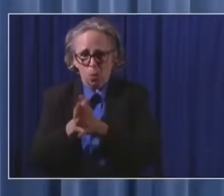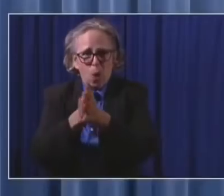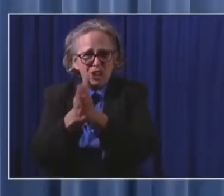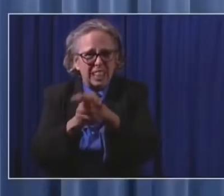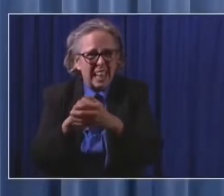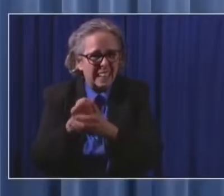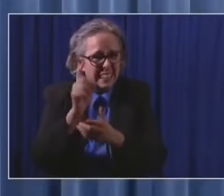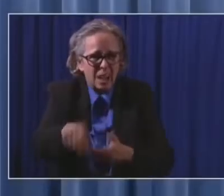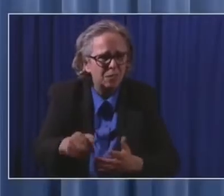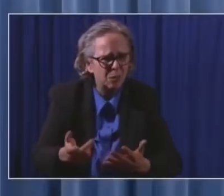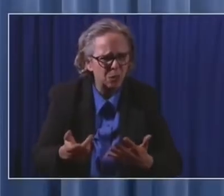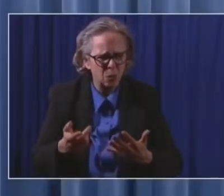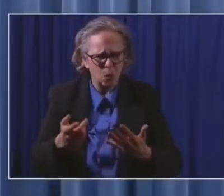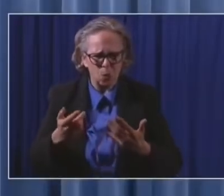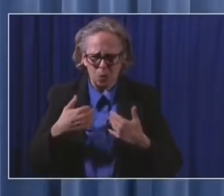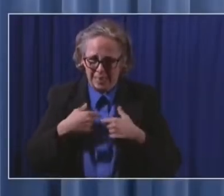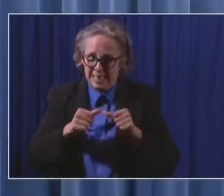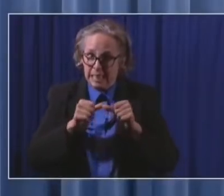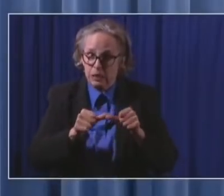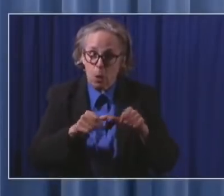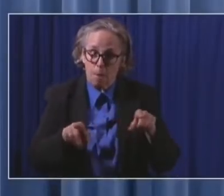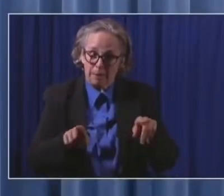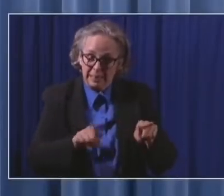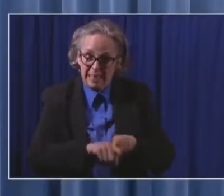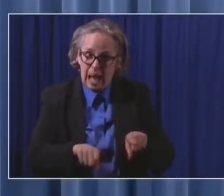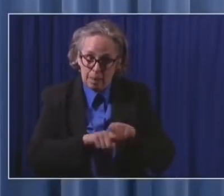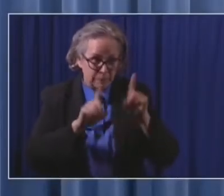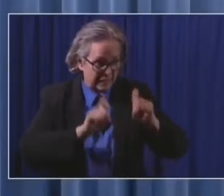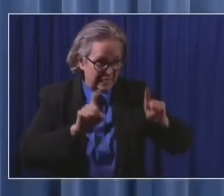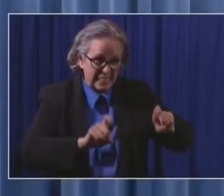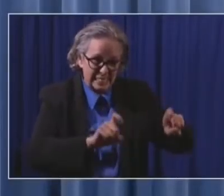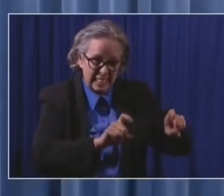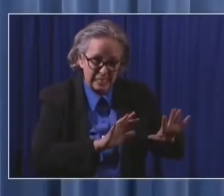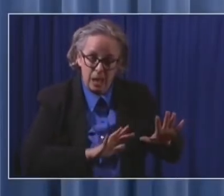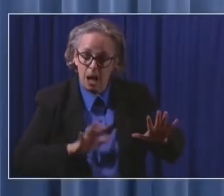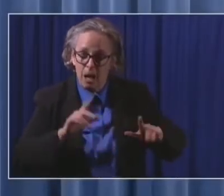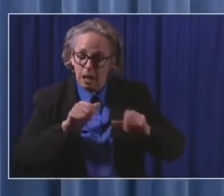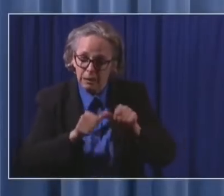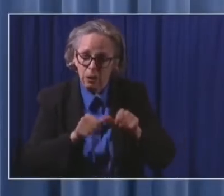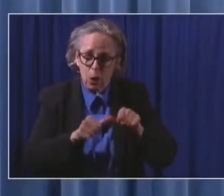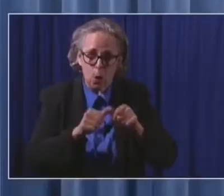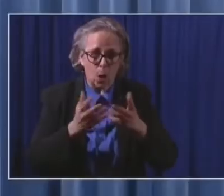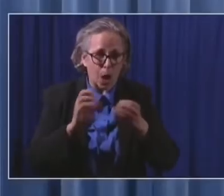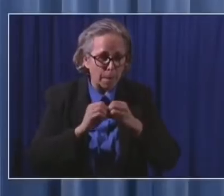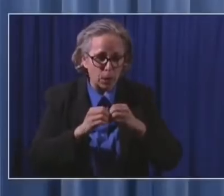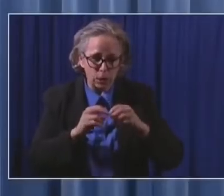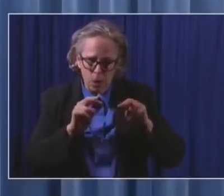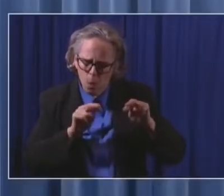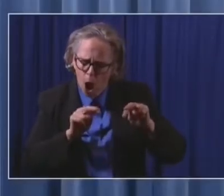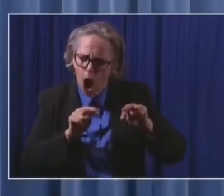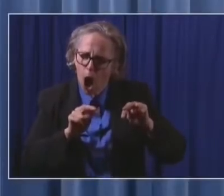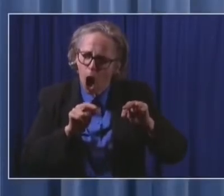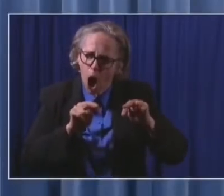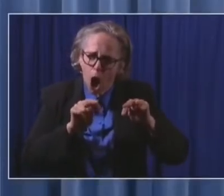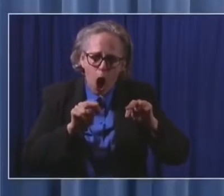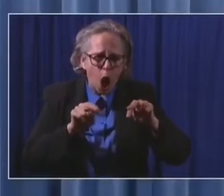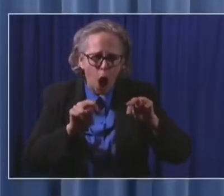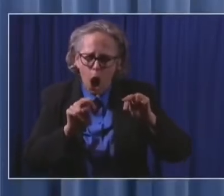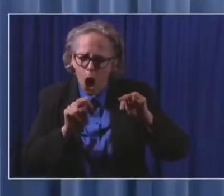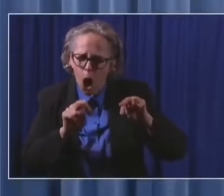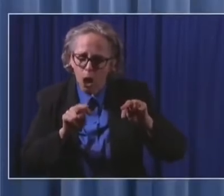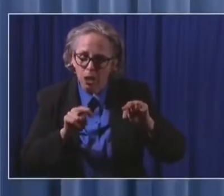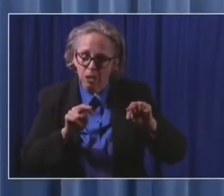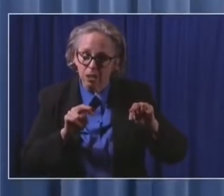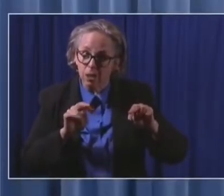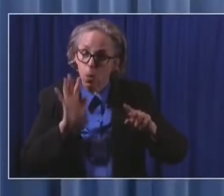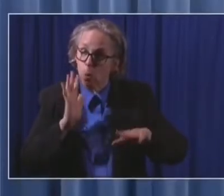wearing masks in business, wash your hands, and for us to continue that